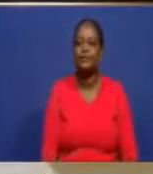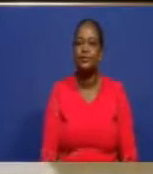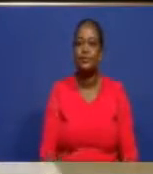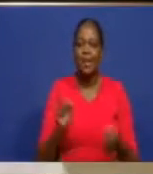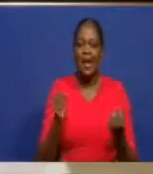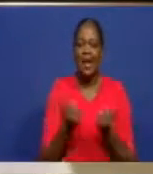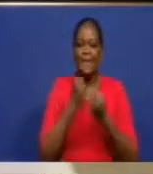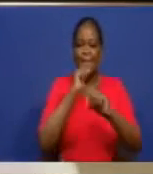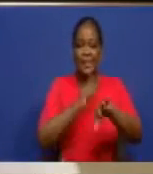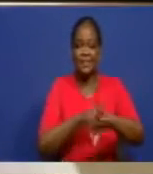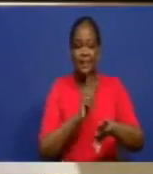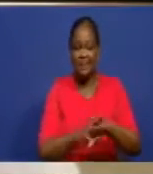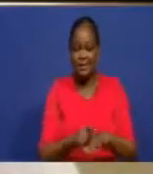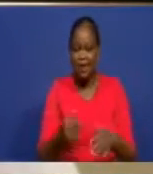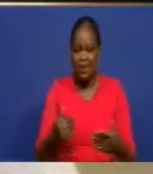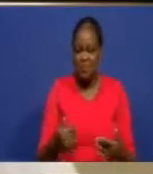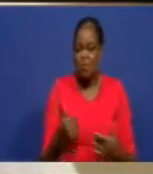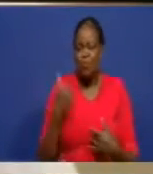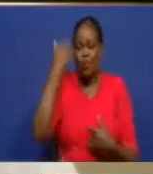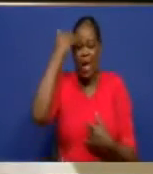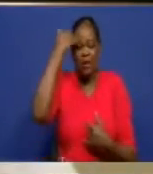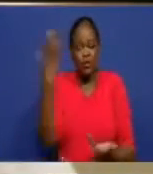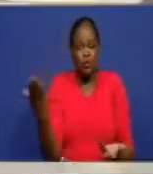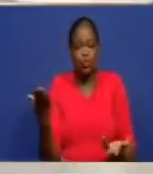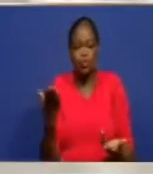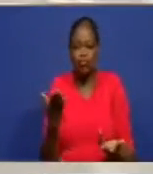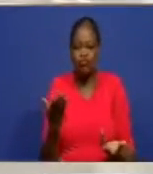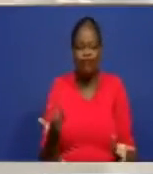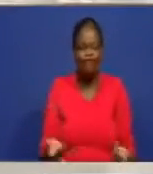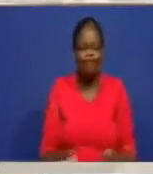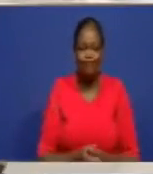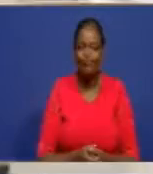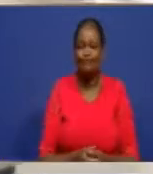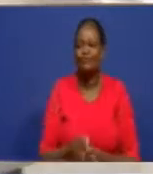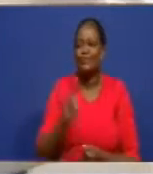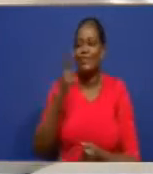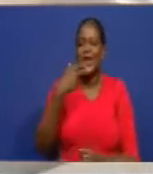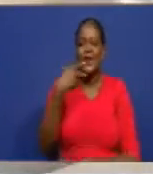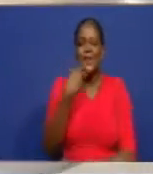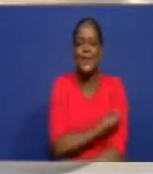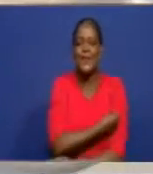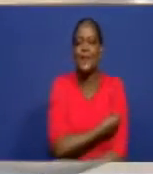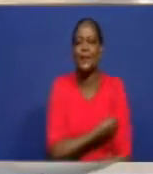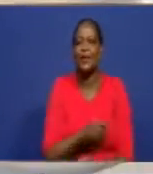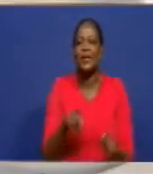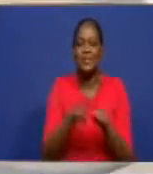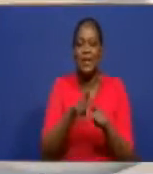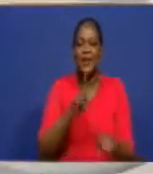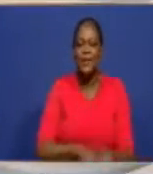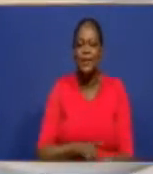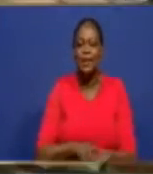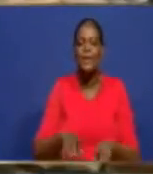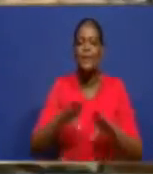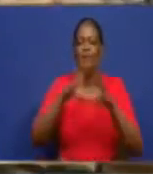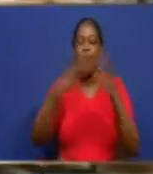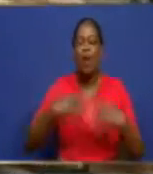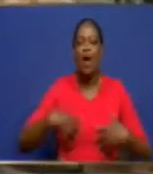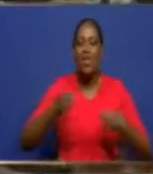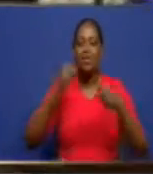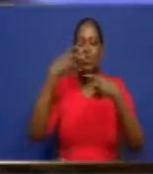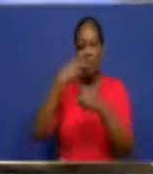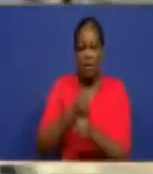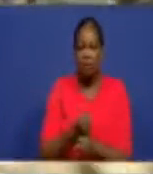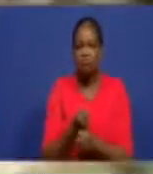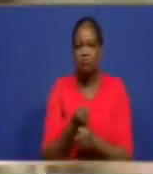at a time when there is uncertainty over availability of the second dose. At the same time, the World Health Organization